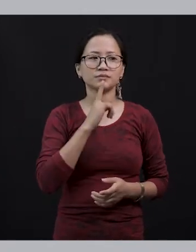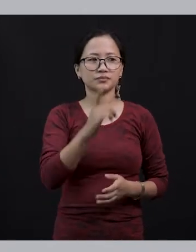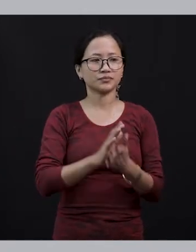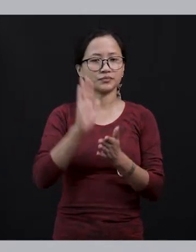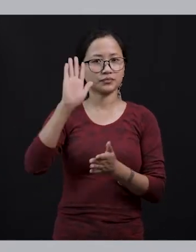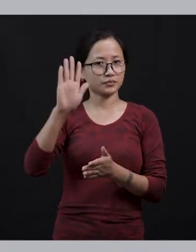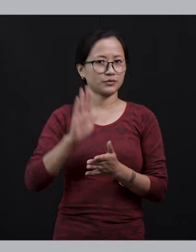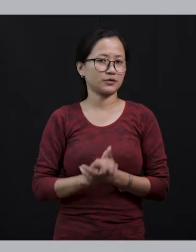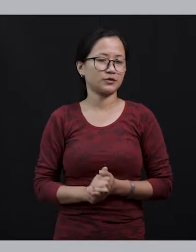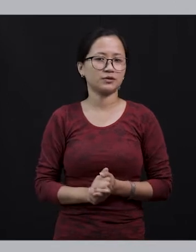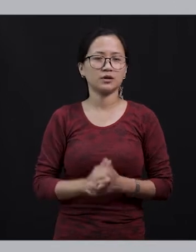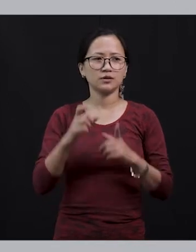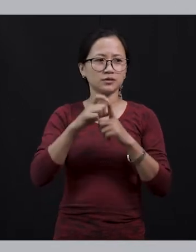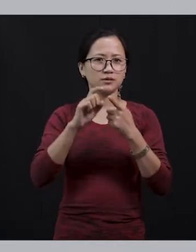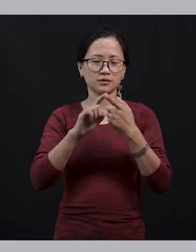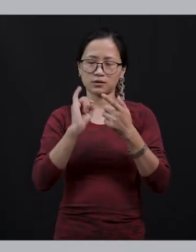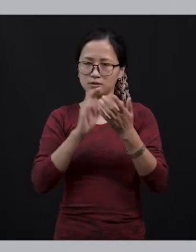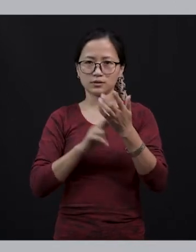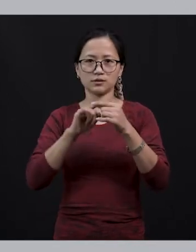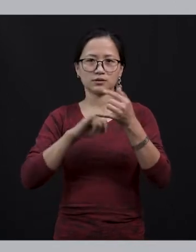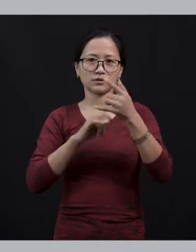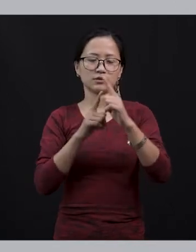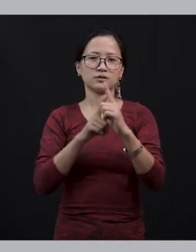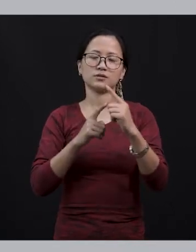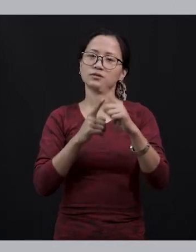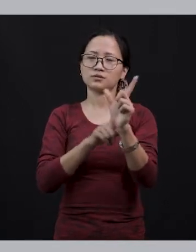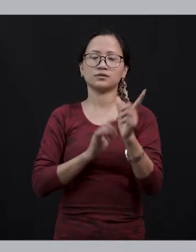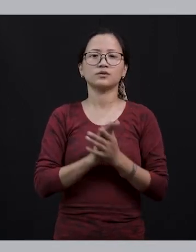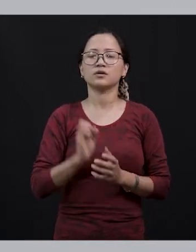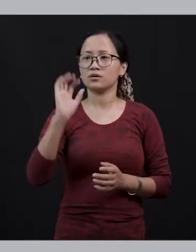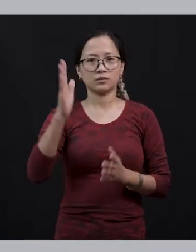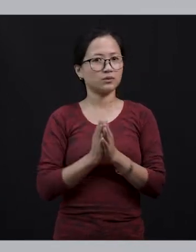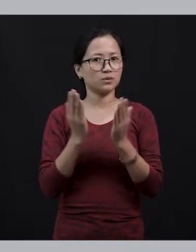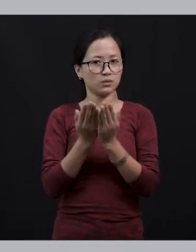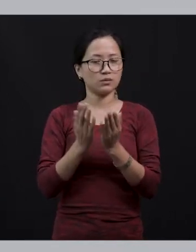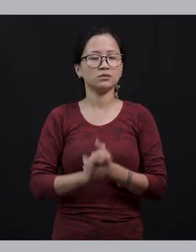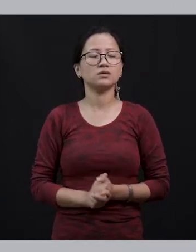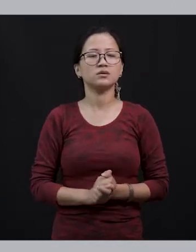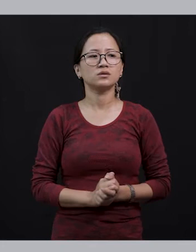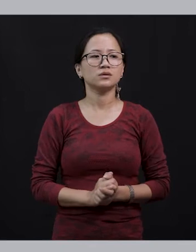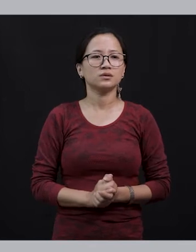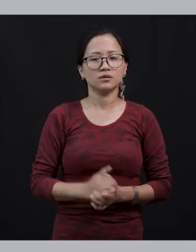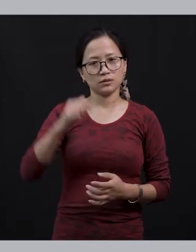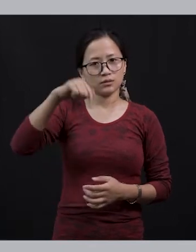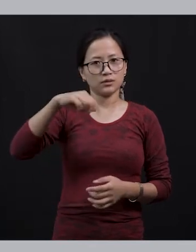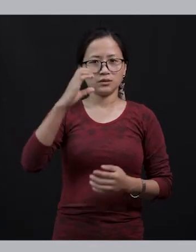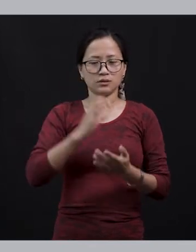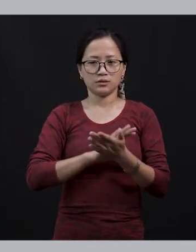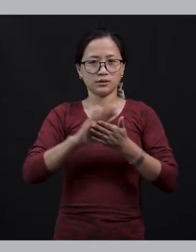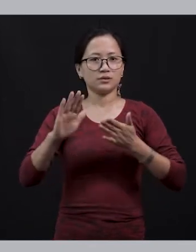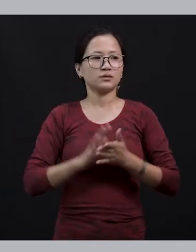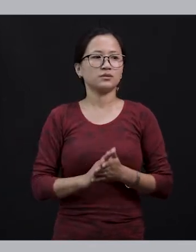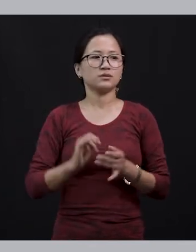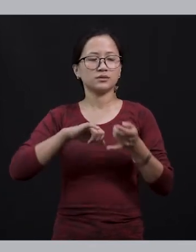were 5 dynasties. So we will be reading about all the 5 dynasties. But this chapter, the